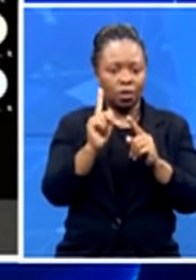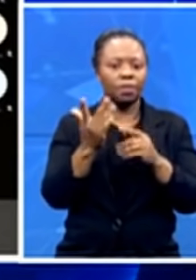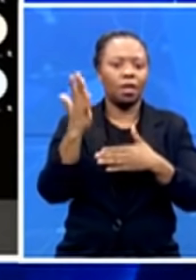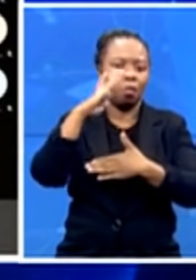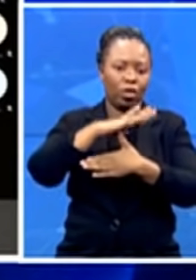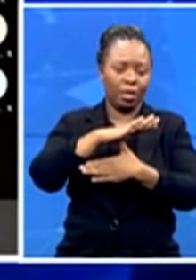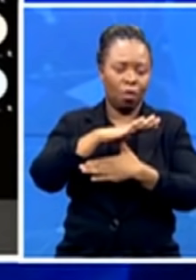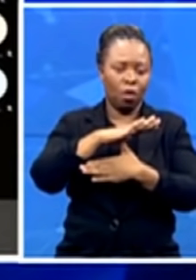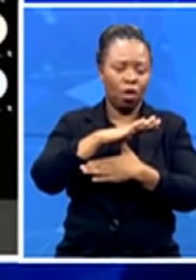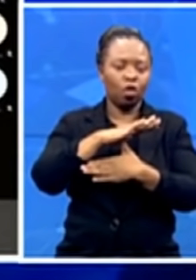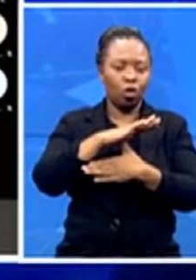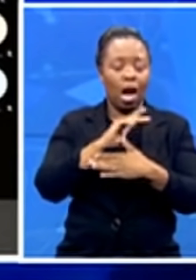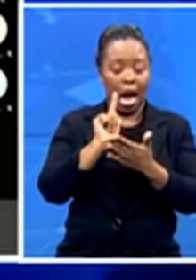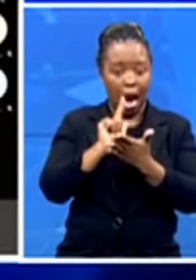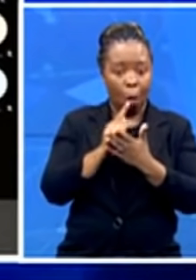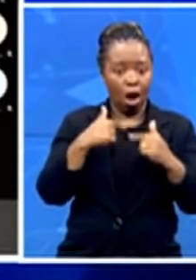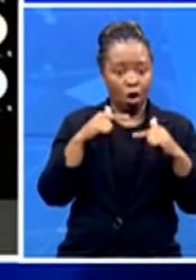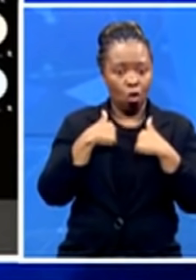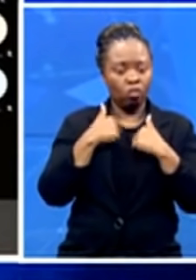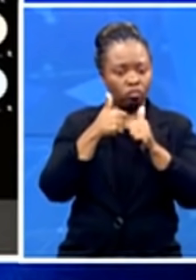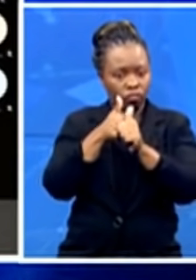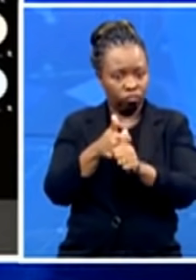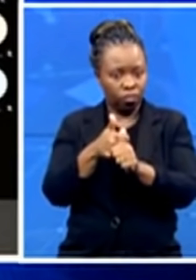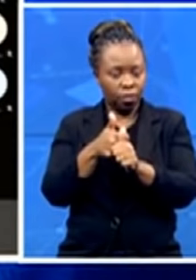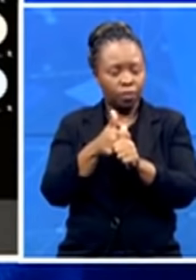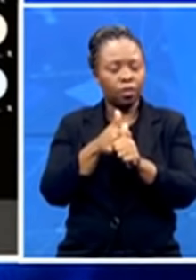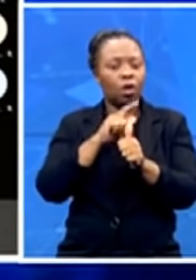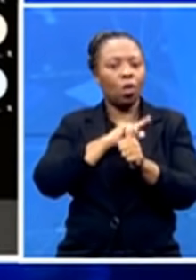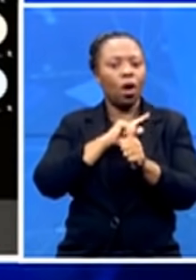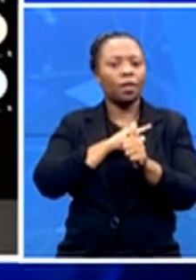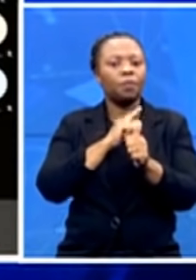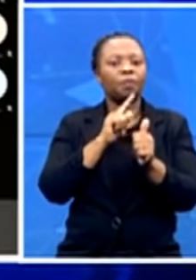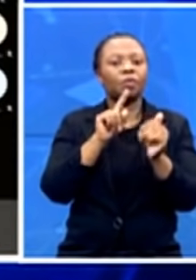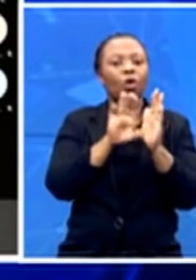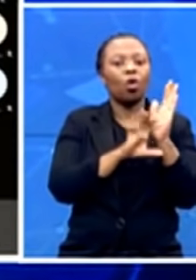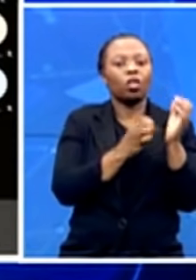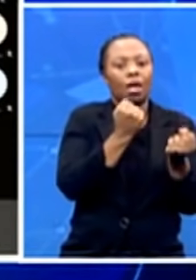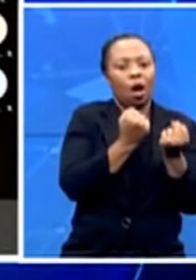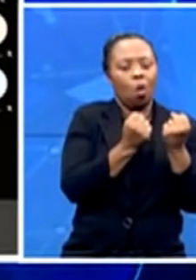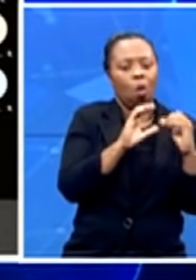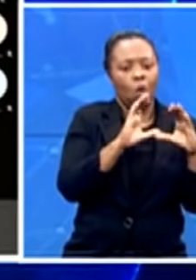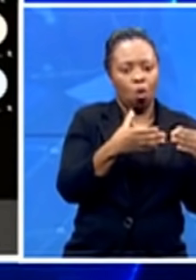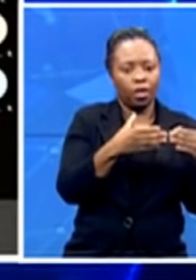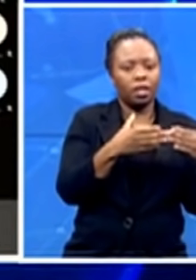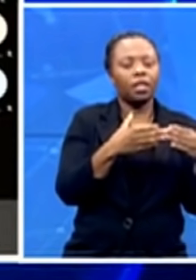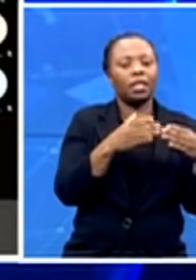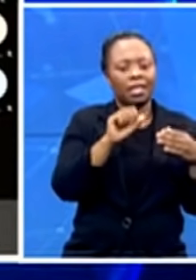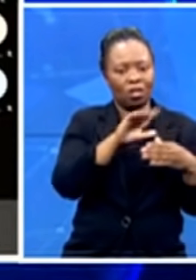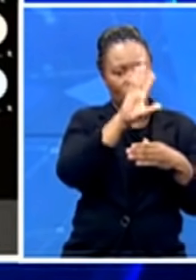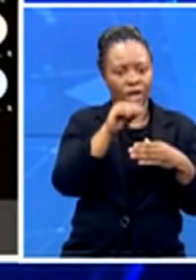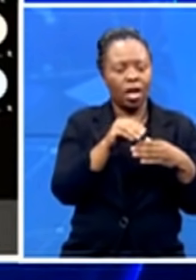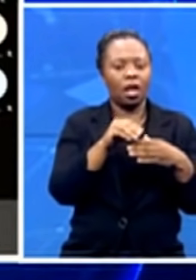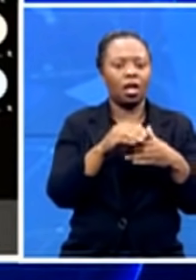as expounded by the Constitutional Court in the matter of Long versus South African Breweries, and we deal fully